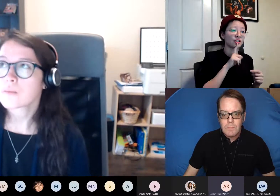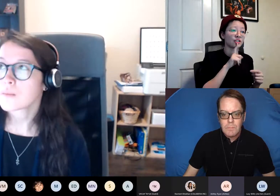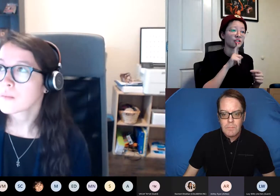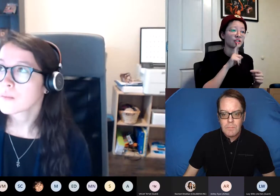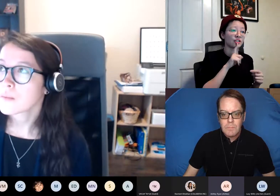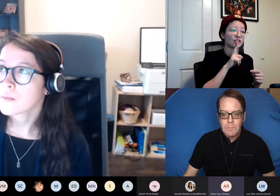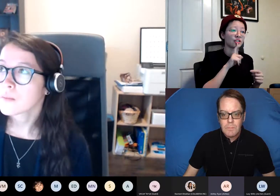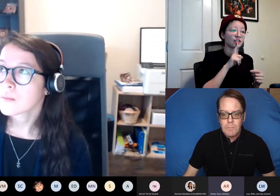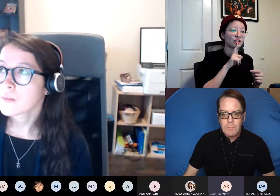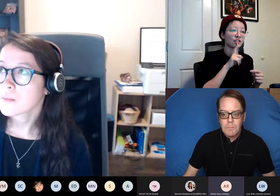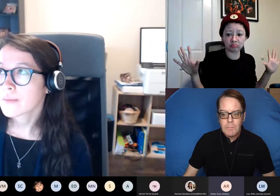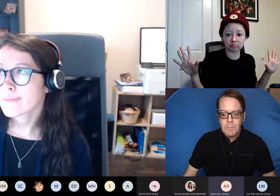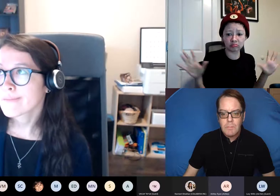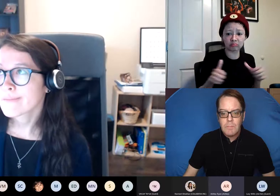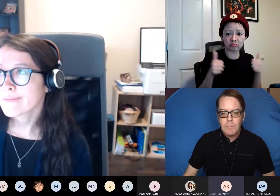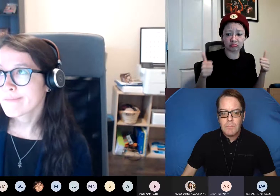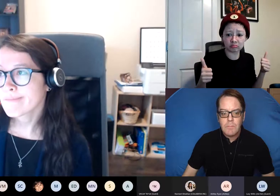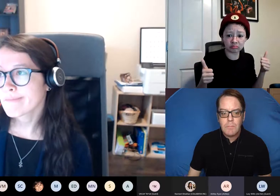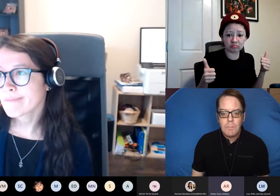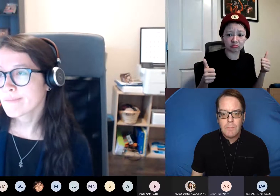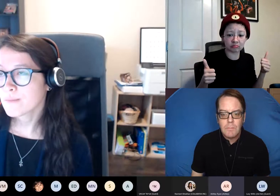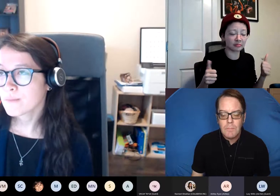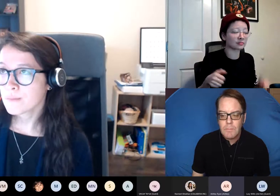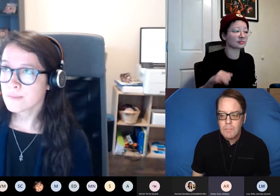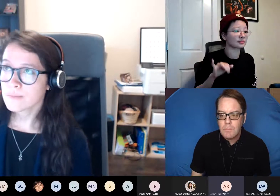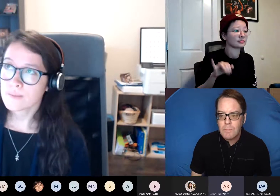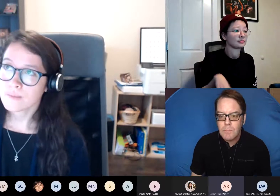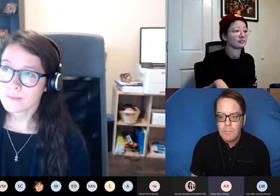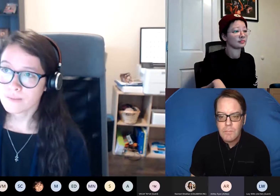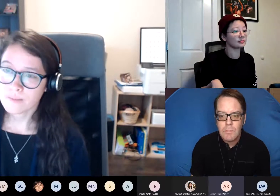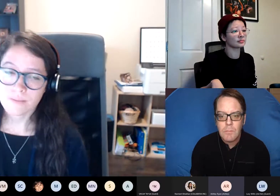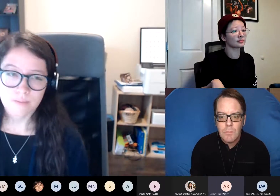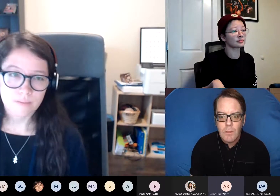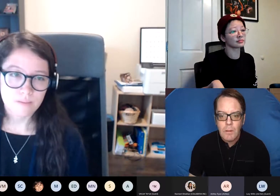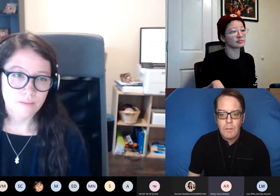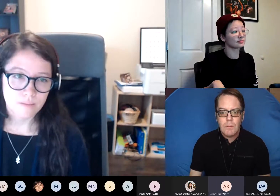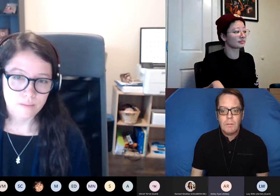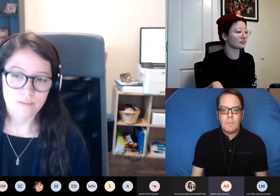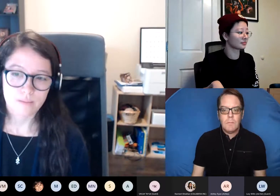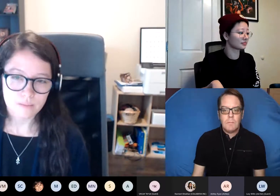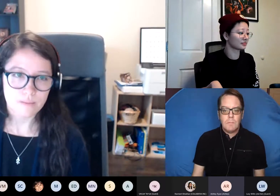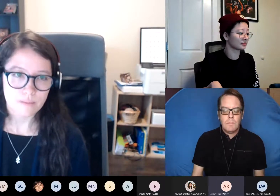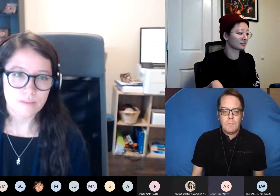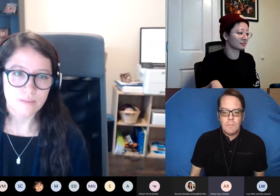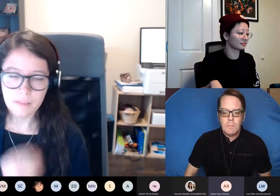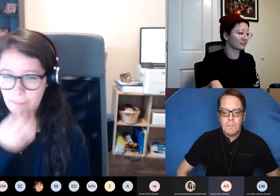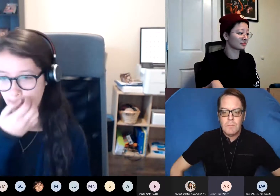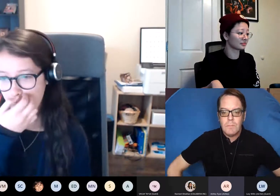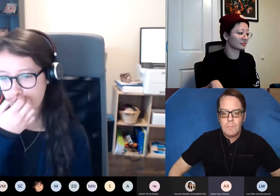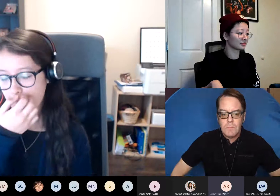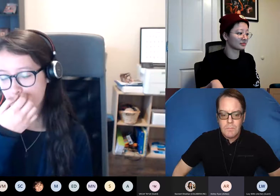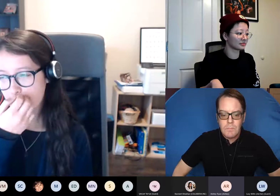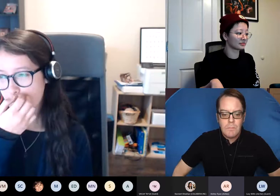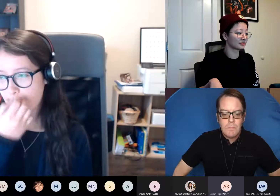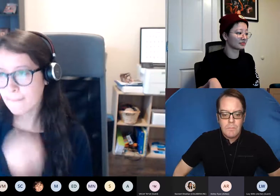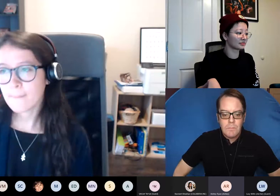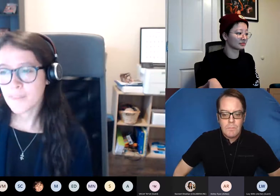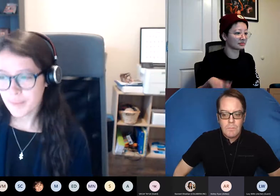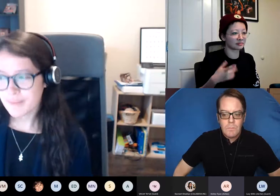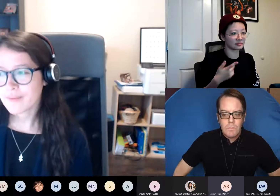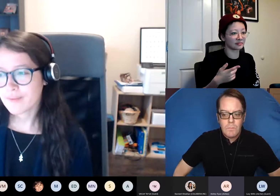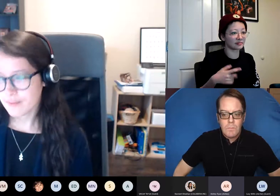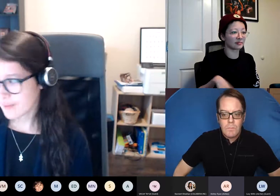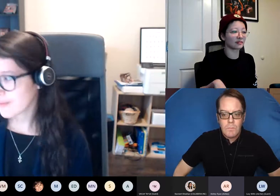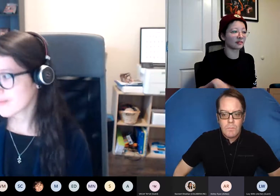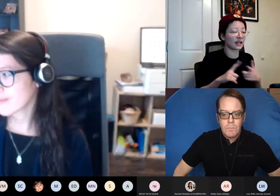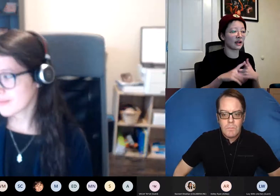know that it's ready. But, you know, from across the room, this is just something that's blatantly obvious that, hey, your tea is ready. The color has changed from black